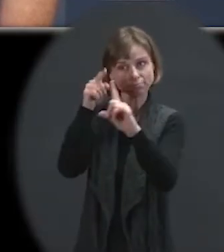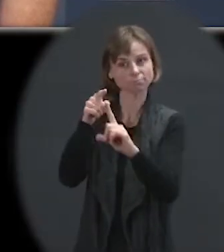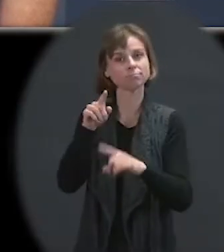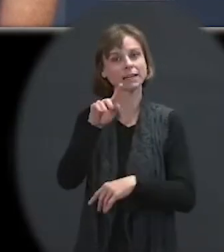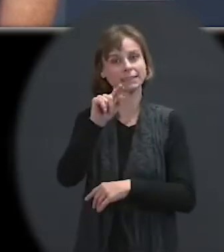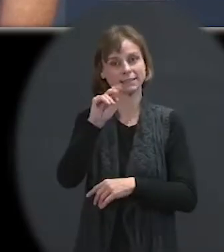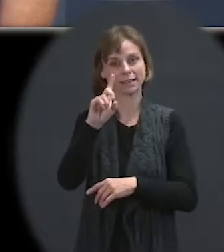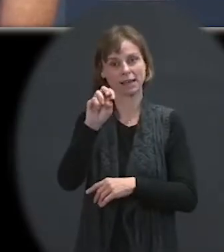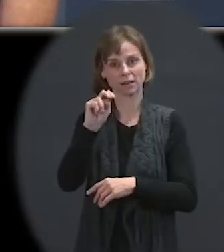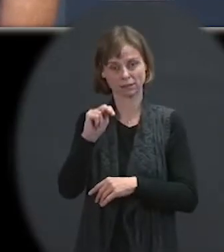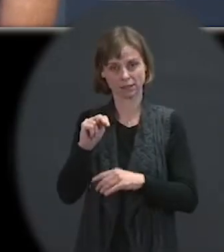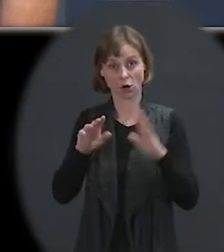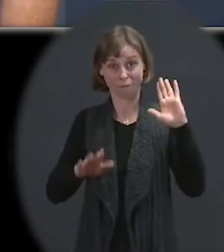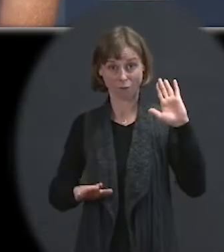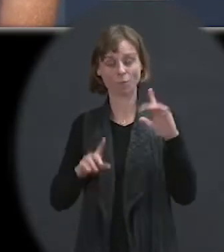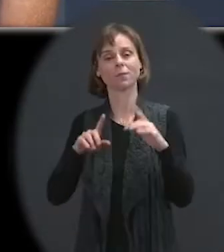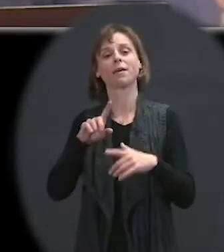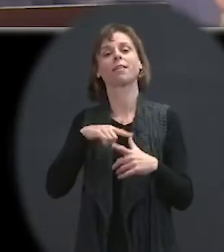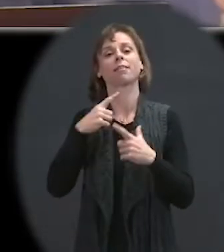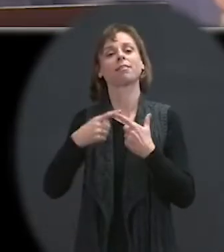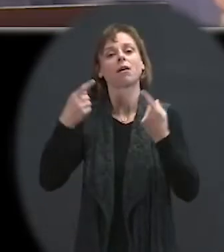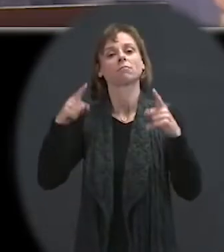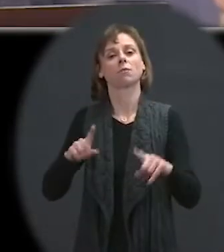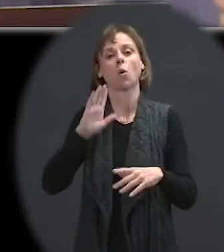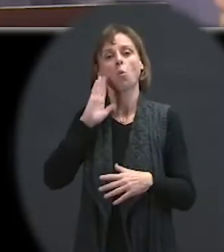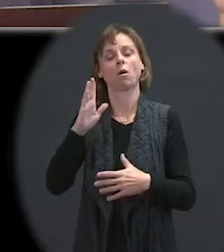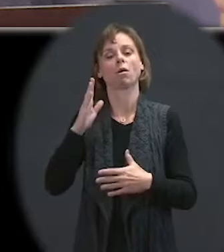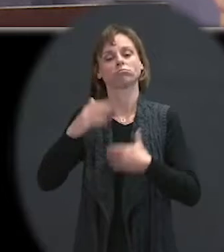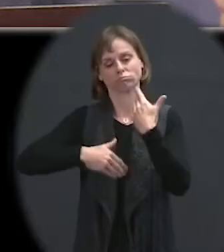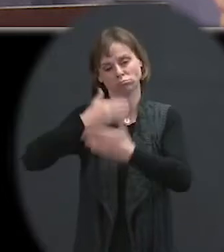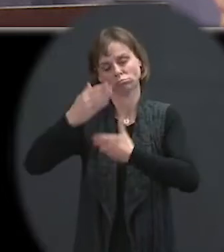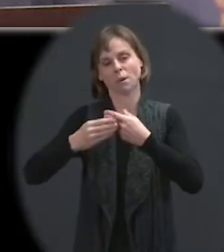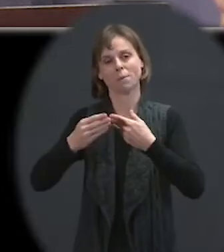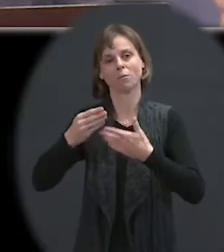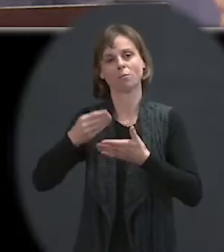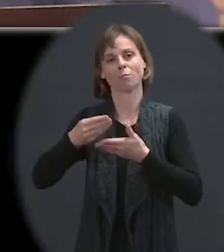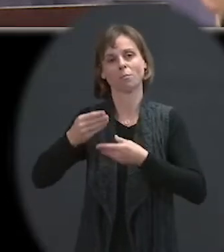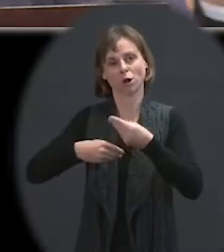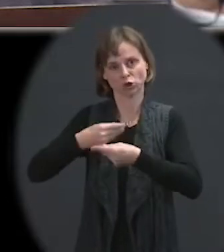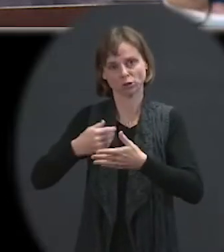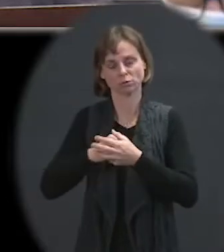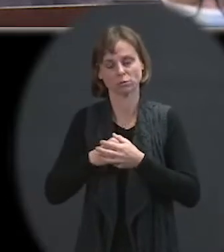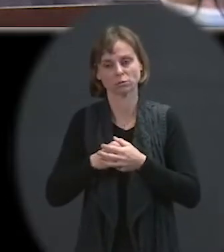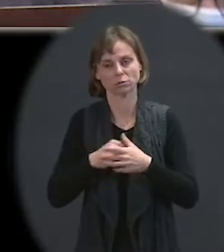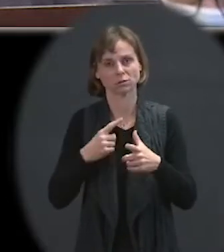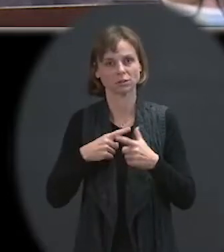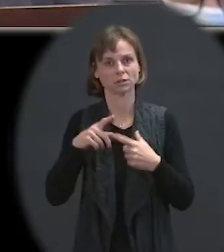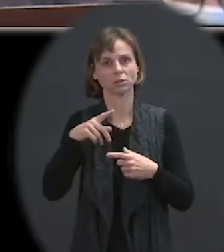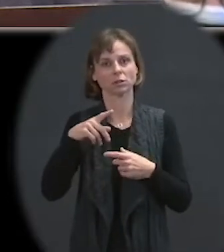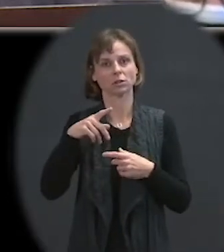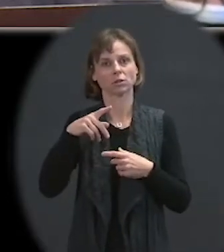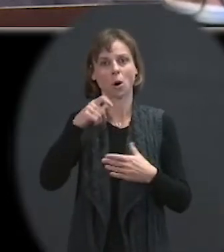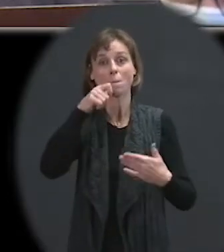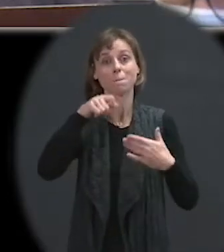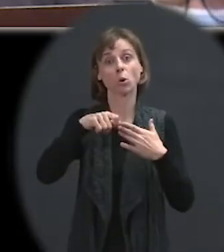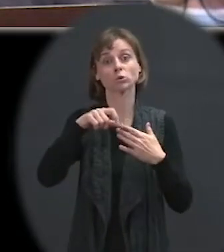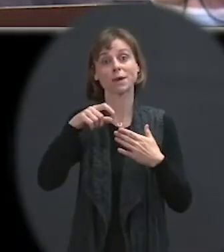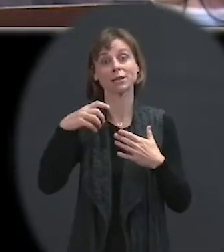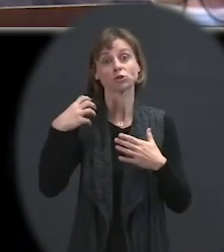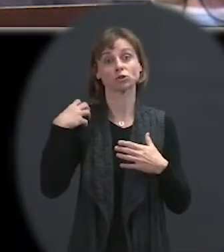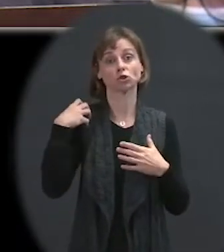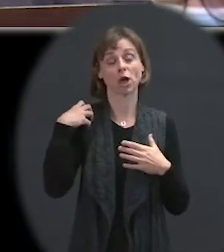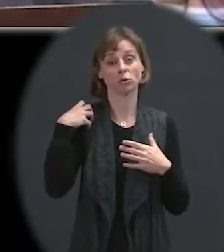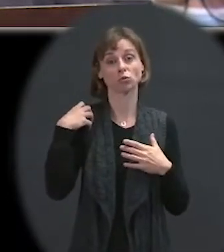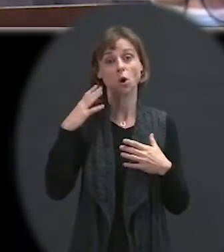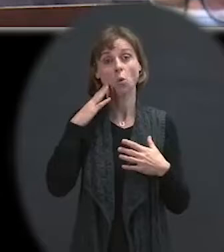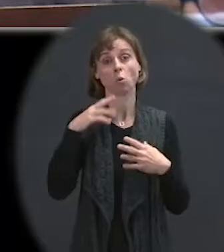process moving. Okay, another one from a colleague regarding Postmaster General DeJoy and his appearance before the House Oversight Committee tomorrow, and